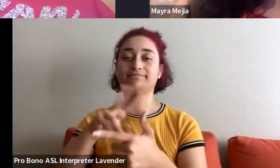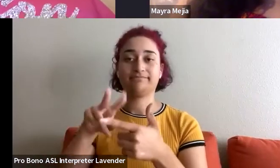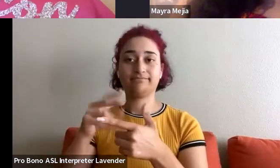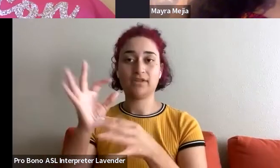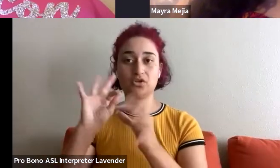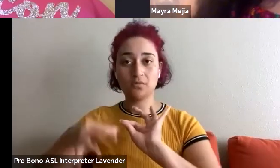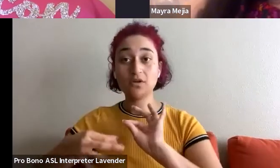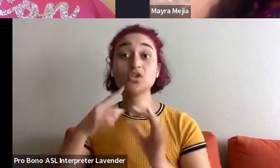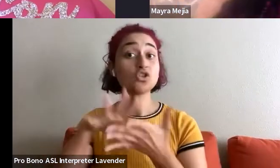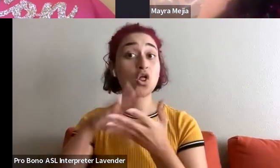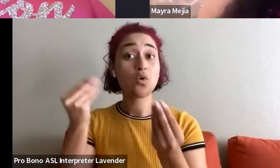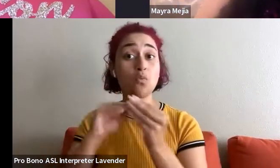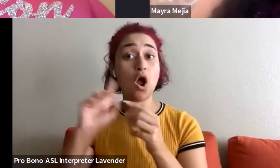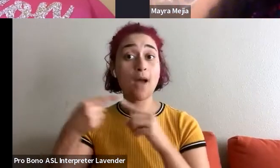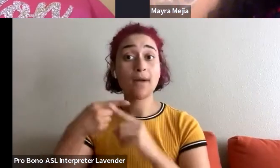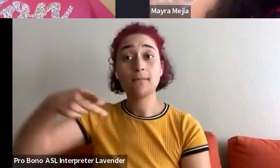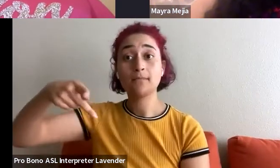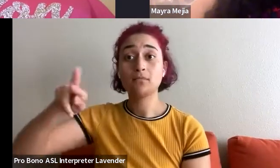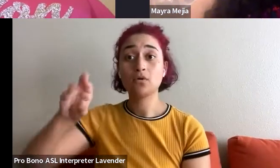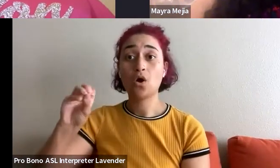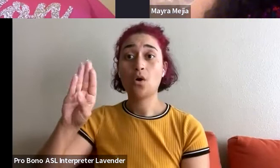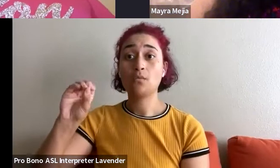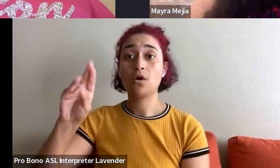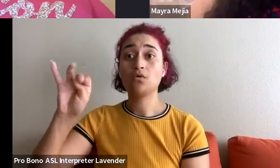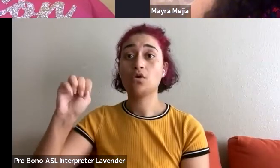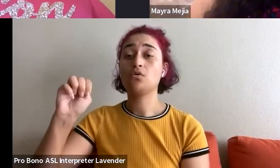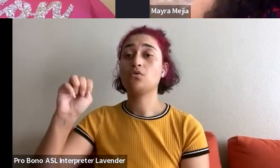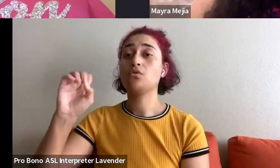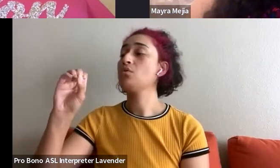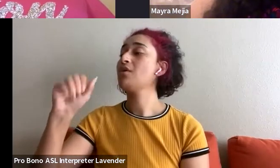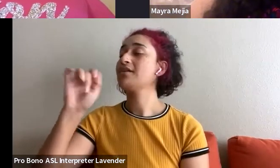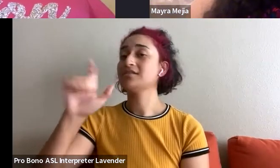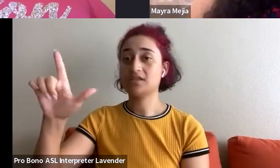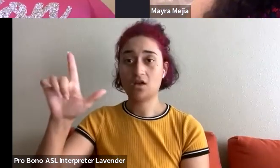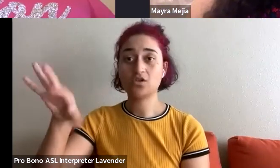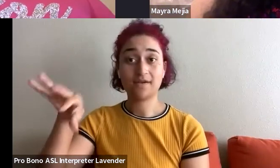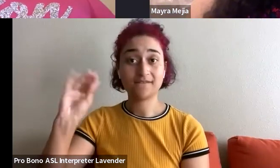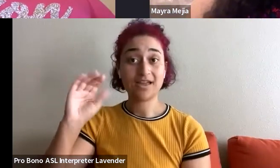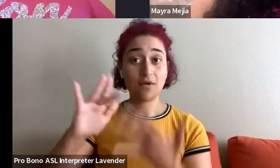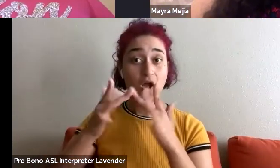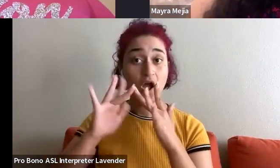does, please find them on your favorite social media channel or visit their website at